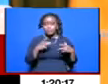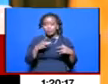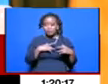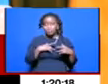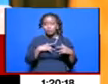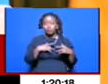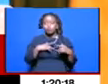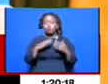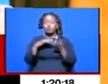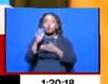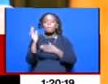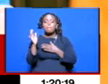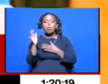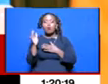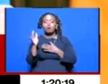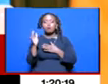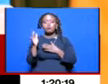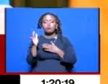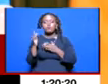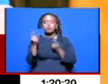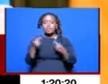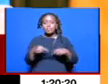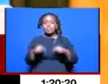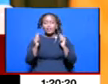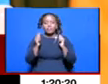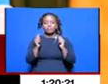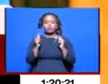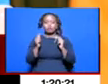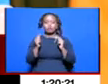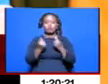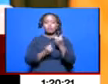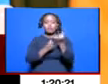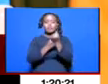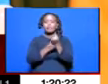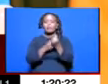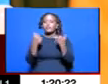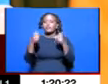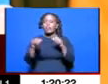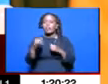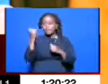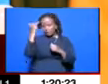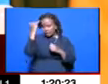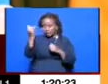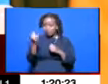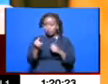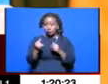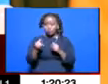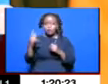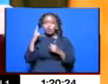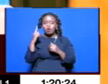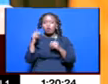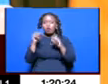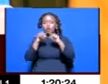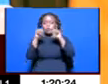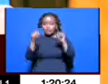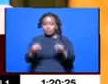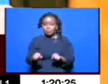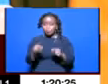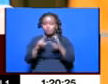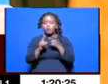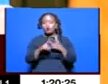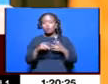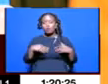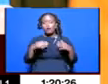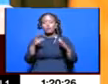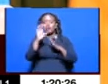profligacy of elevating a notion to a legal doctrine and embellishing it with an extra-constitutional force of